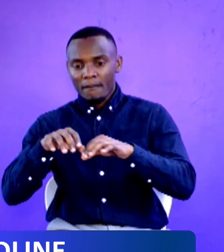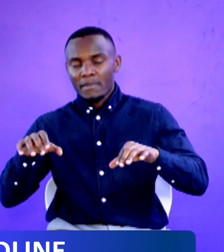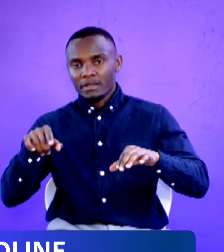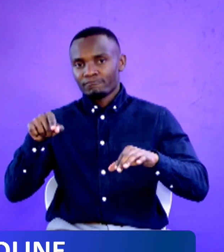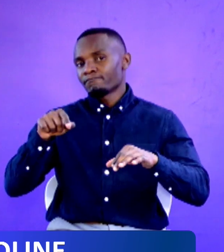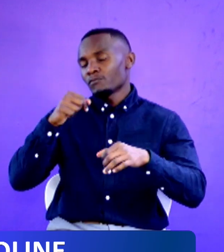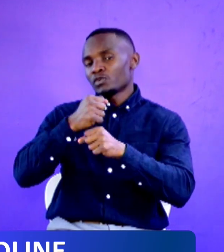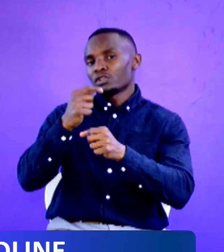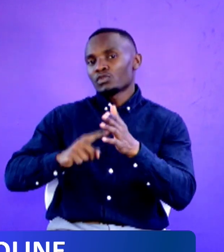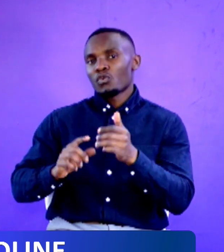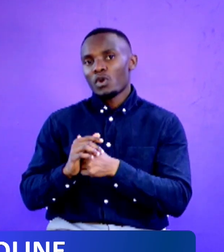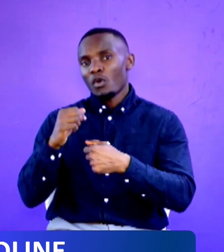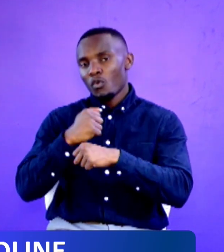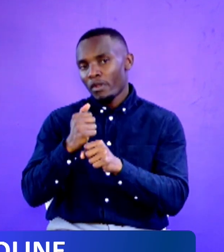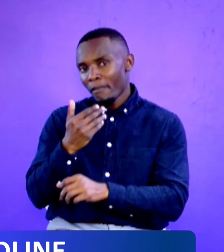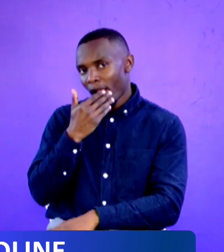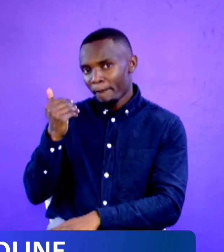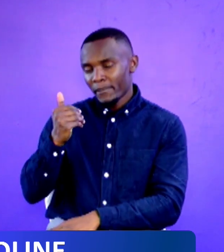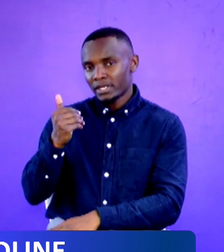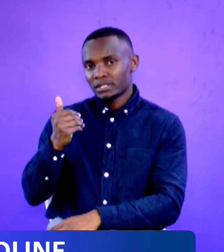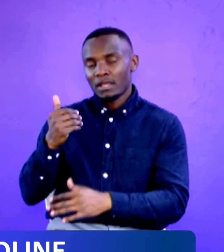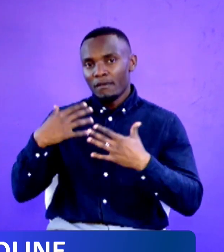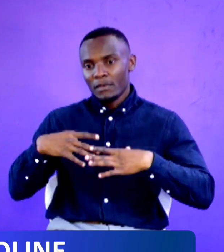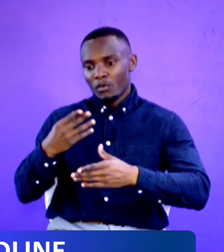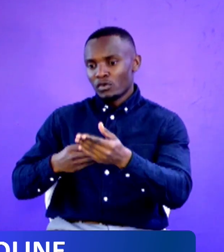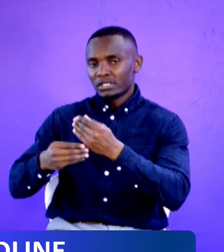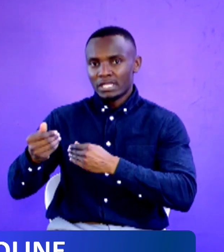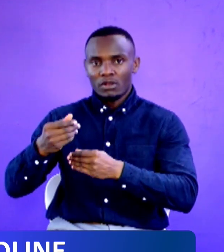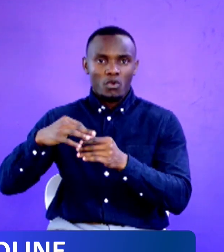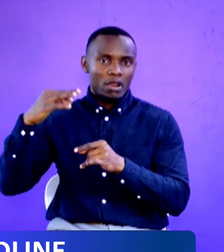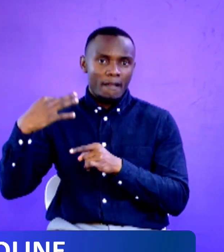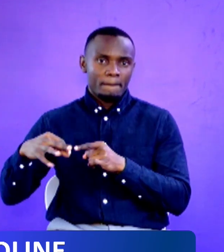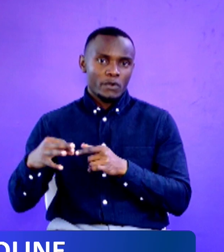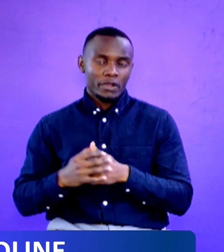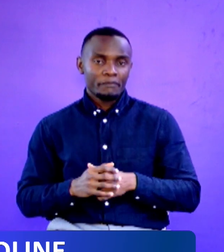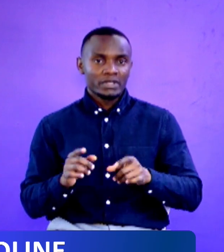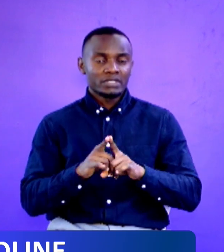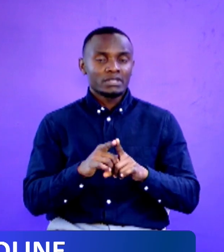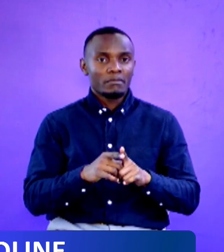of mama mboga and other traders. The biggest of the 400 will be the